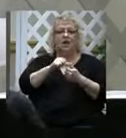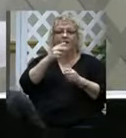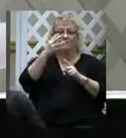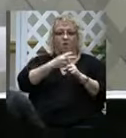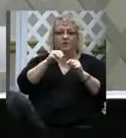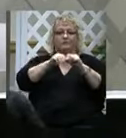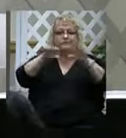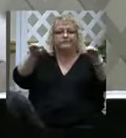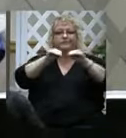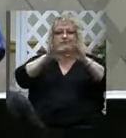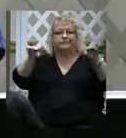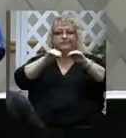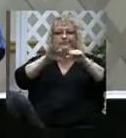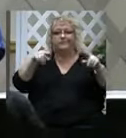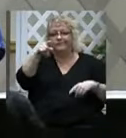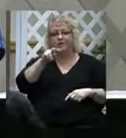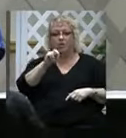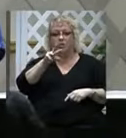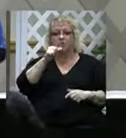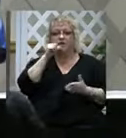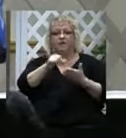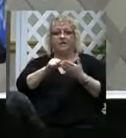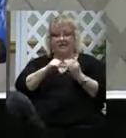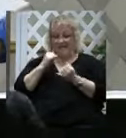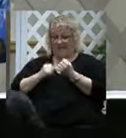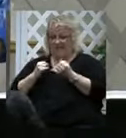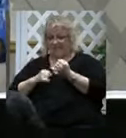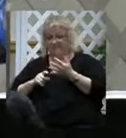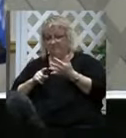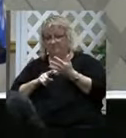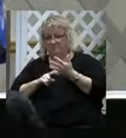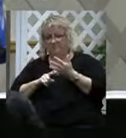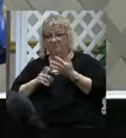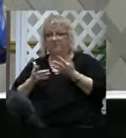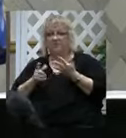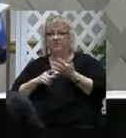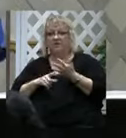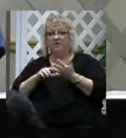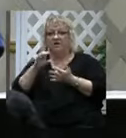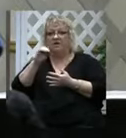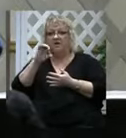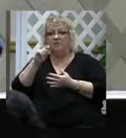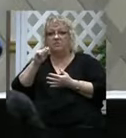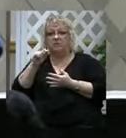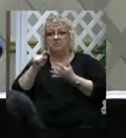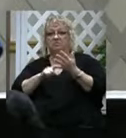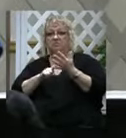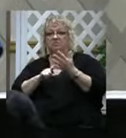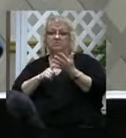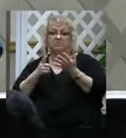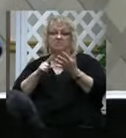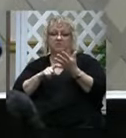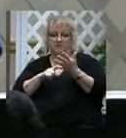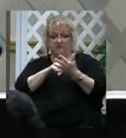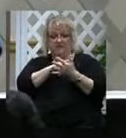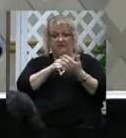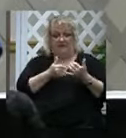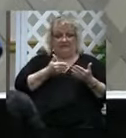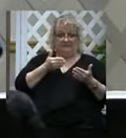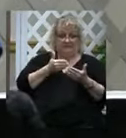and the next scheduled newsletter is due at the end of October, I guess, it isn't the same example. You may want to